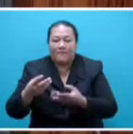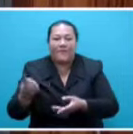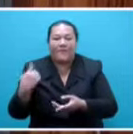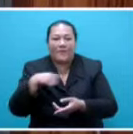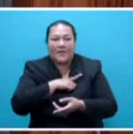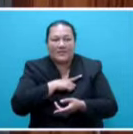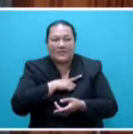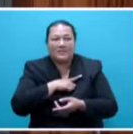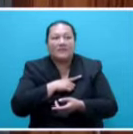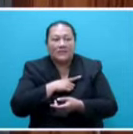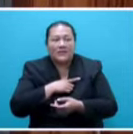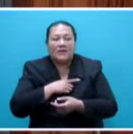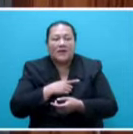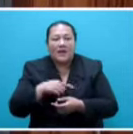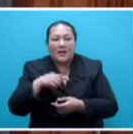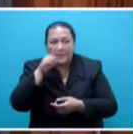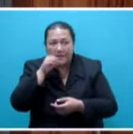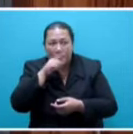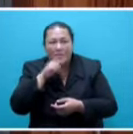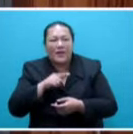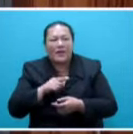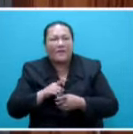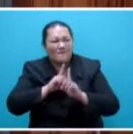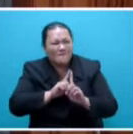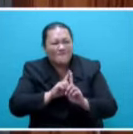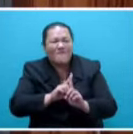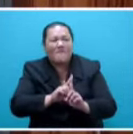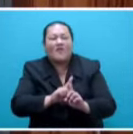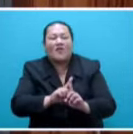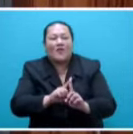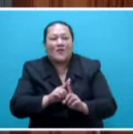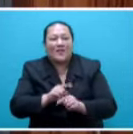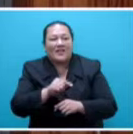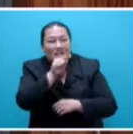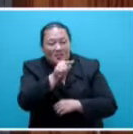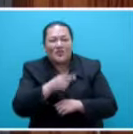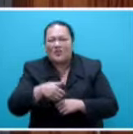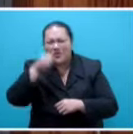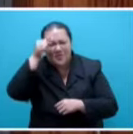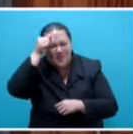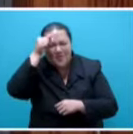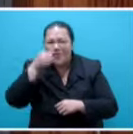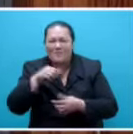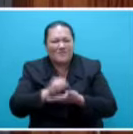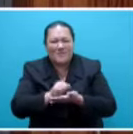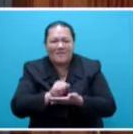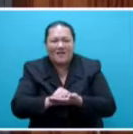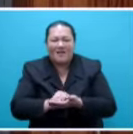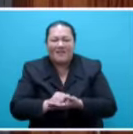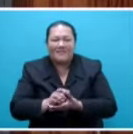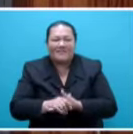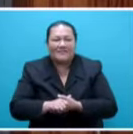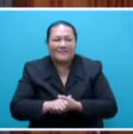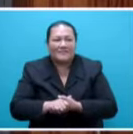and following very closely. Following very closely. Order. We need more sitting time, Honourable Speaker,